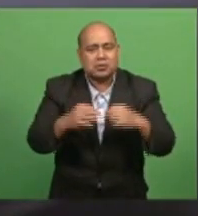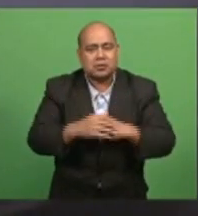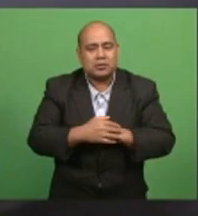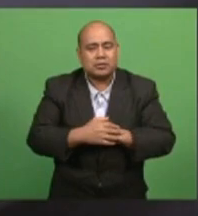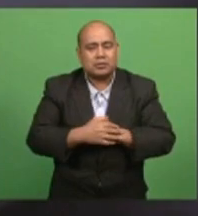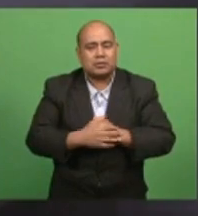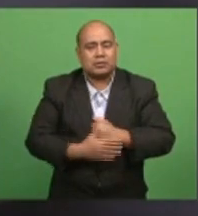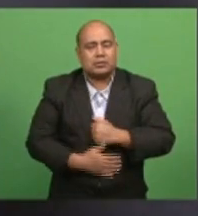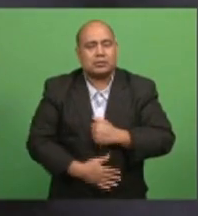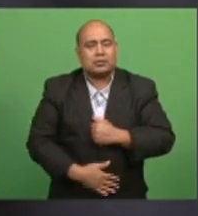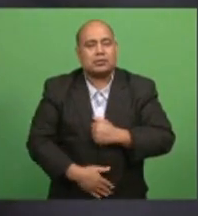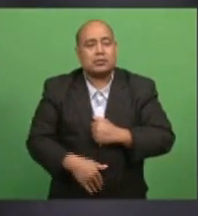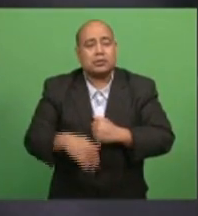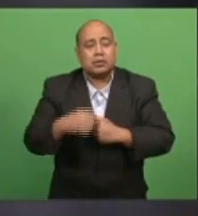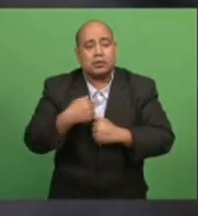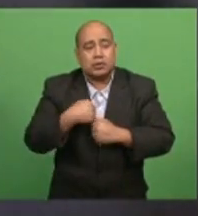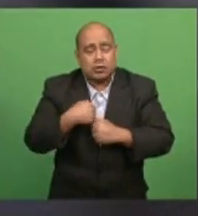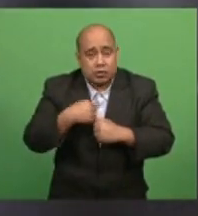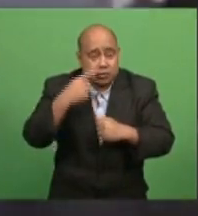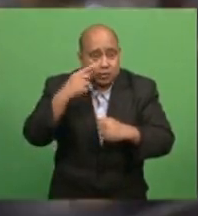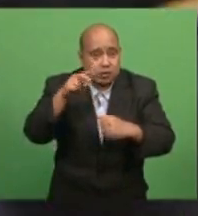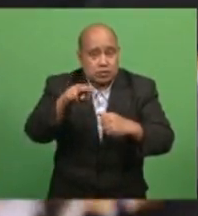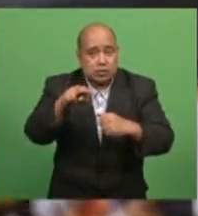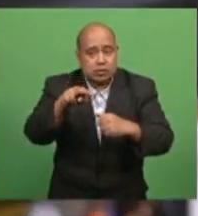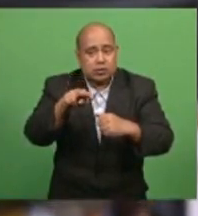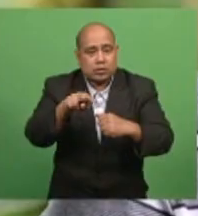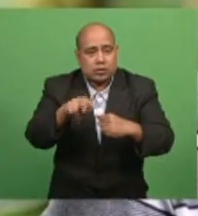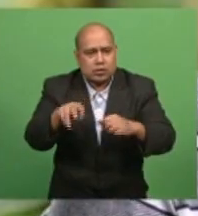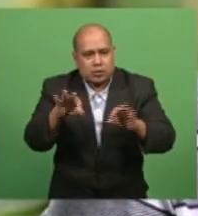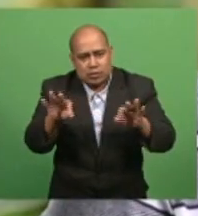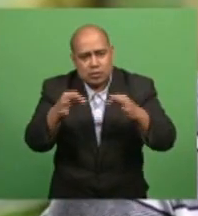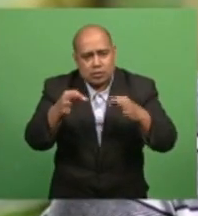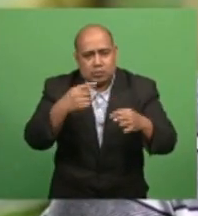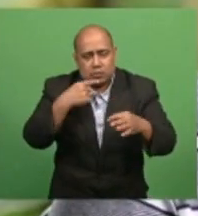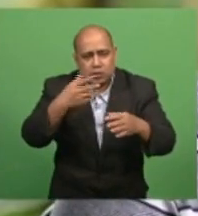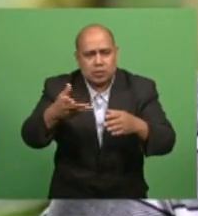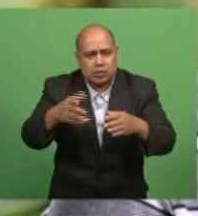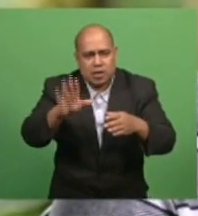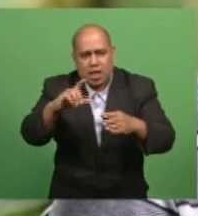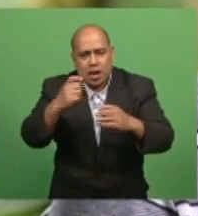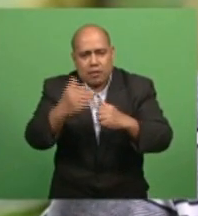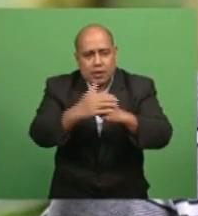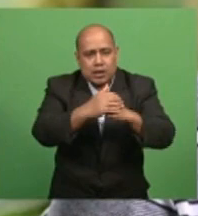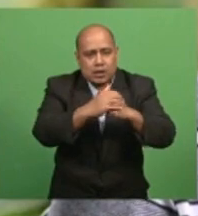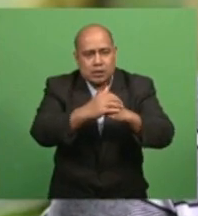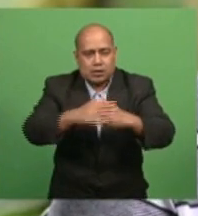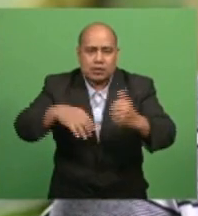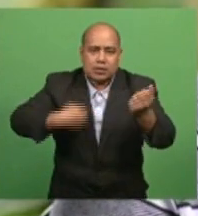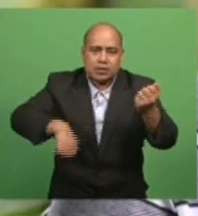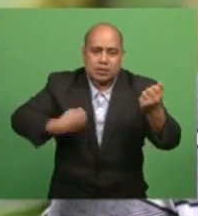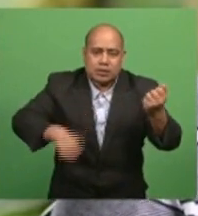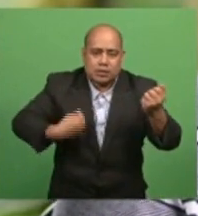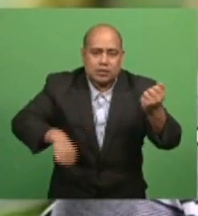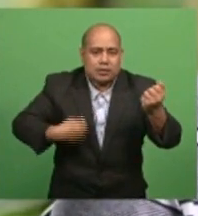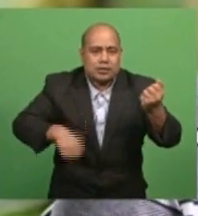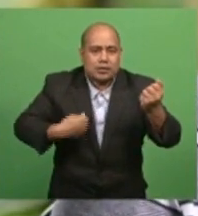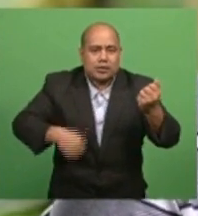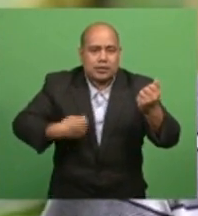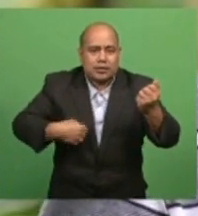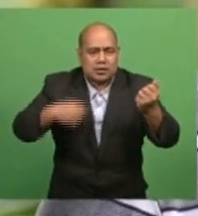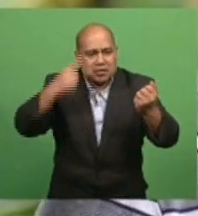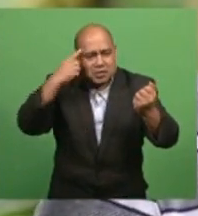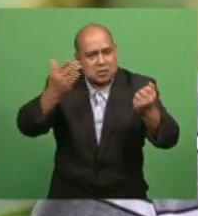So I sang and two of my classmates play the guitar. So that was our item. And that was the first time too that